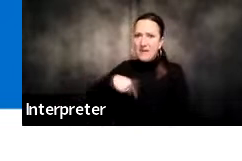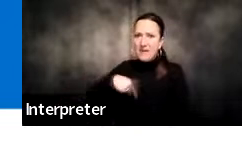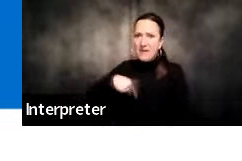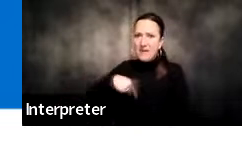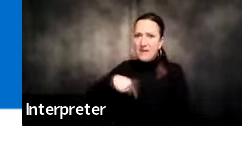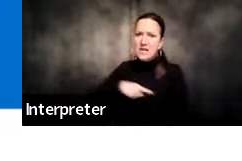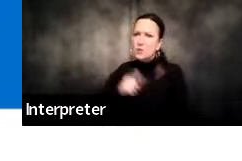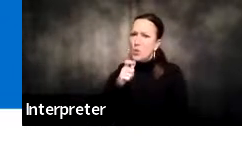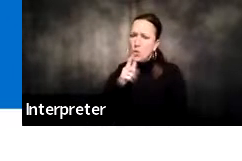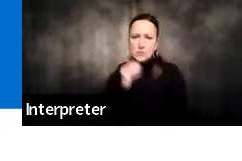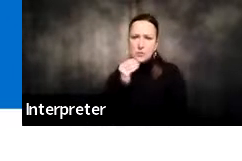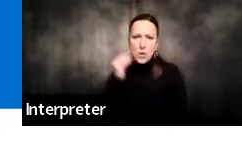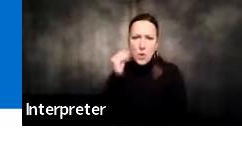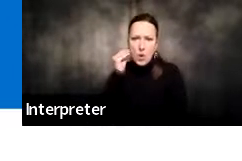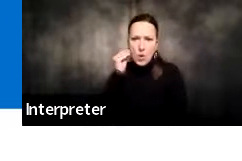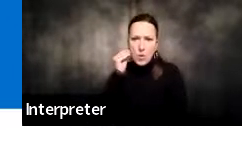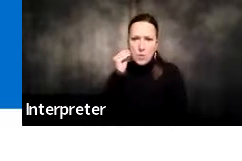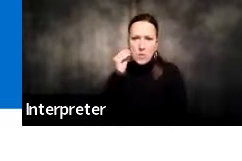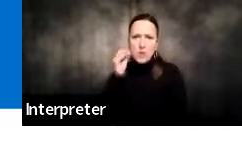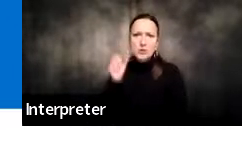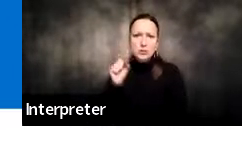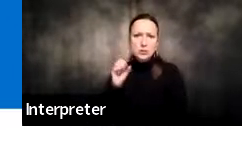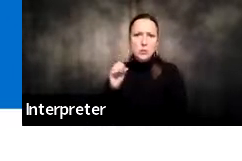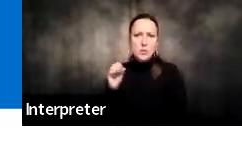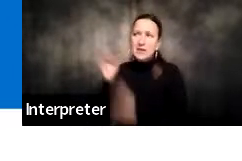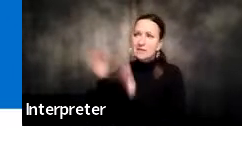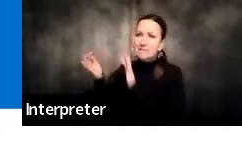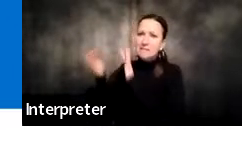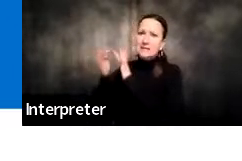can, get this lead service line replaced.